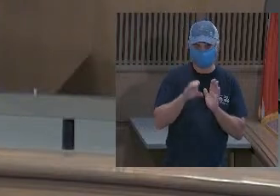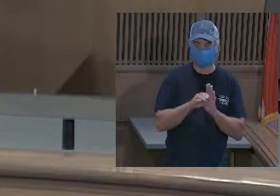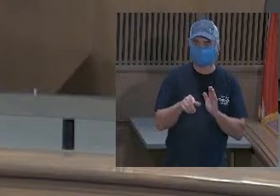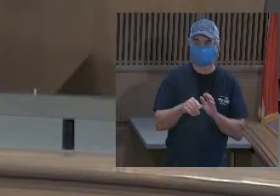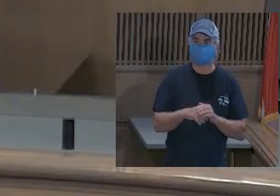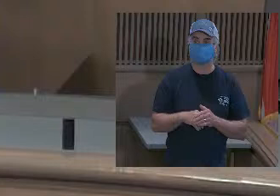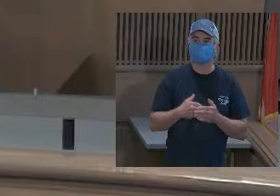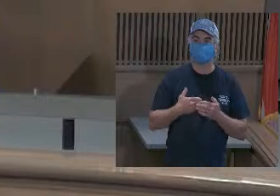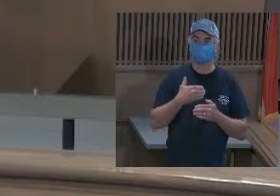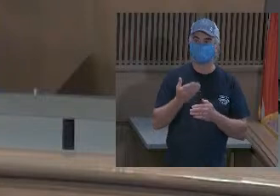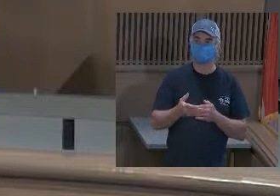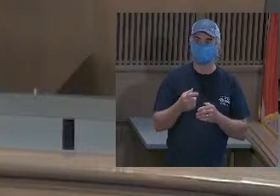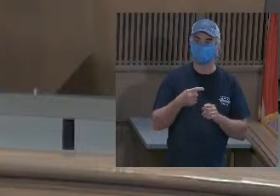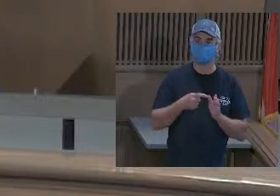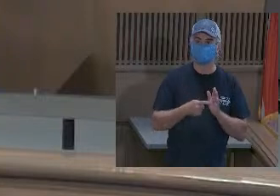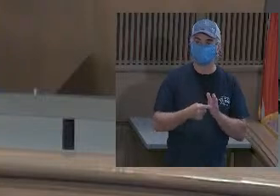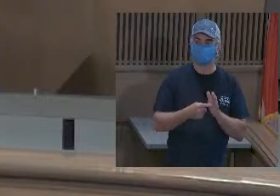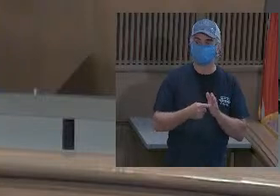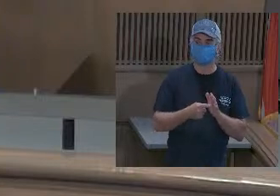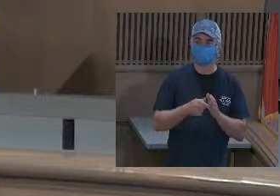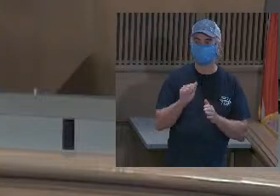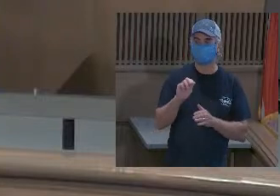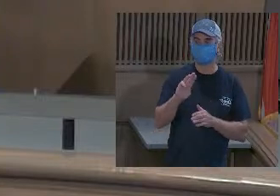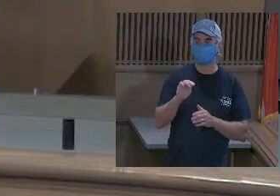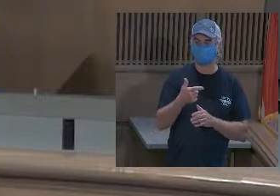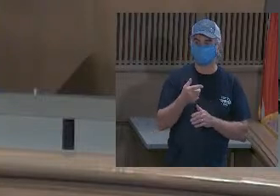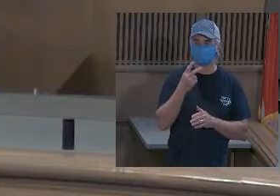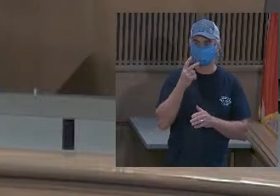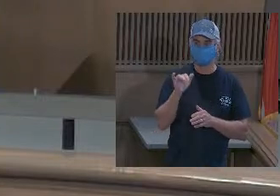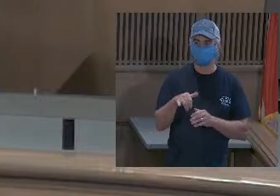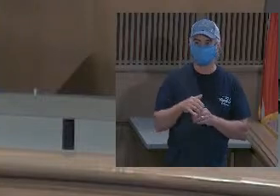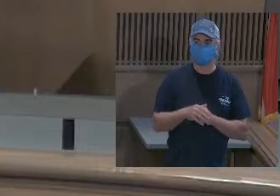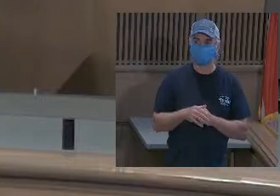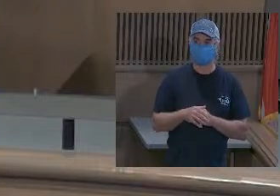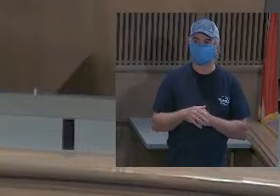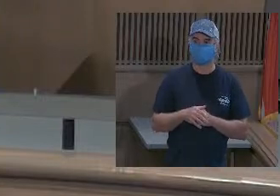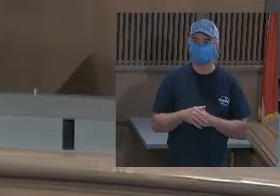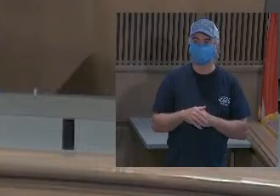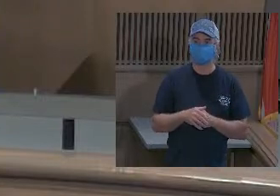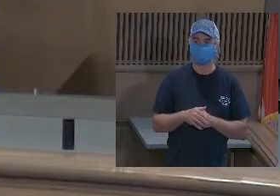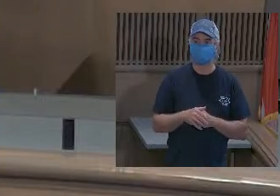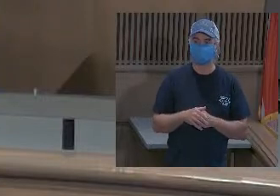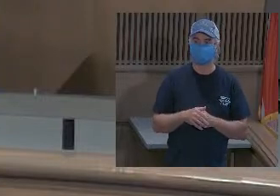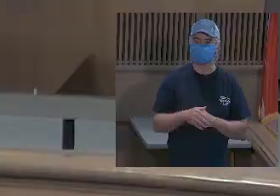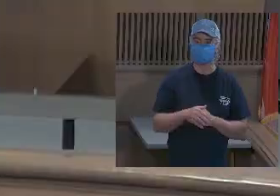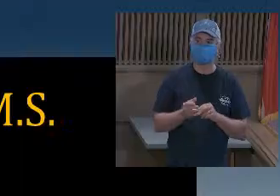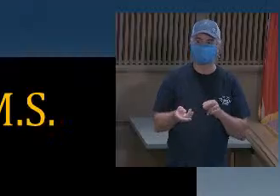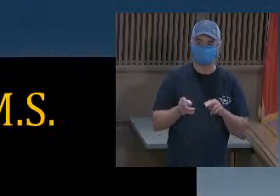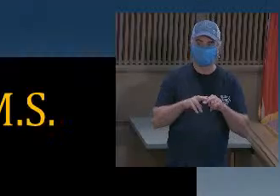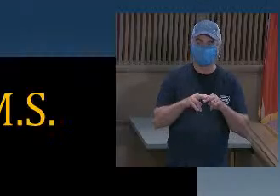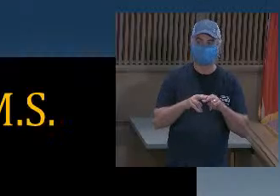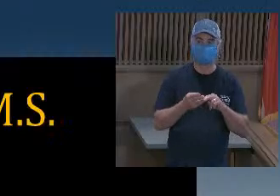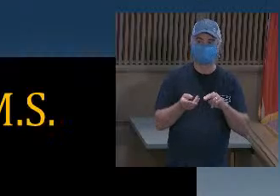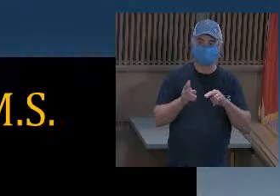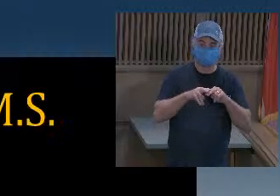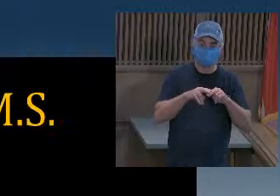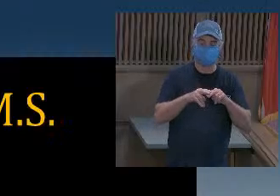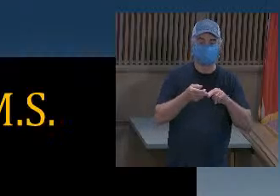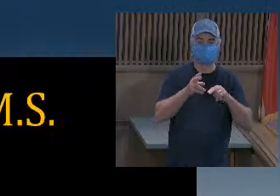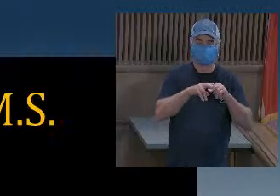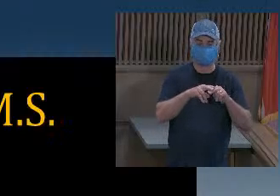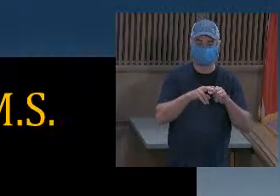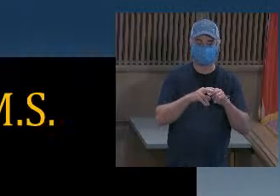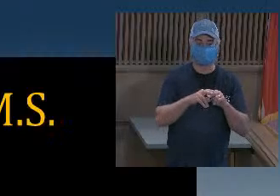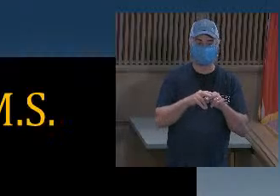next slide shows the month of August, and you can see at the end of the month we have increased again. Transports are still